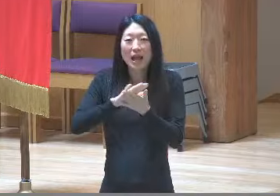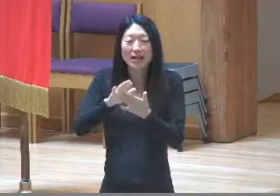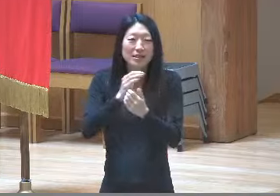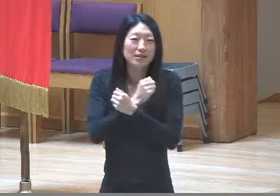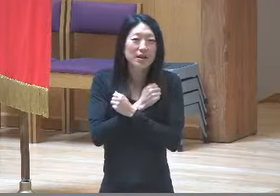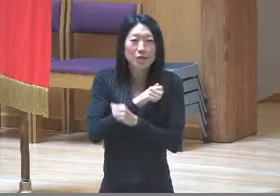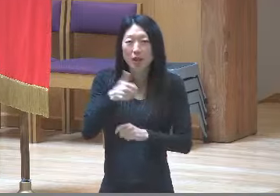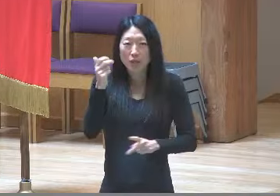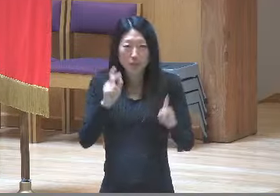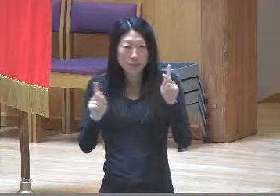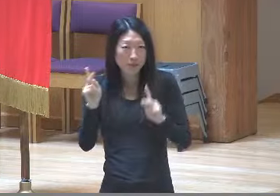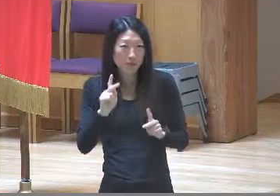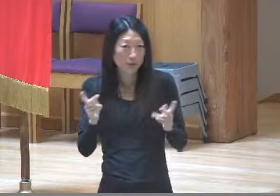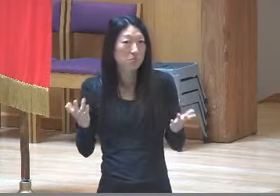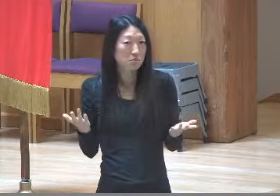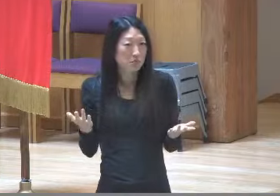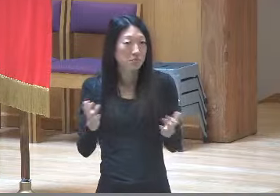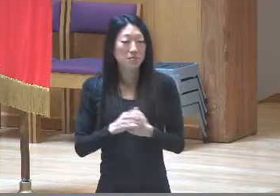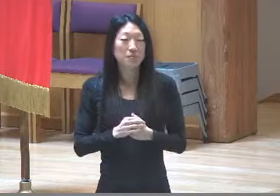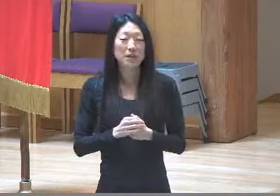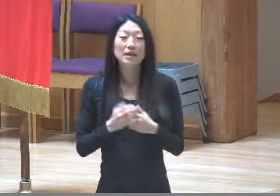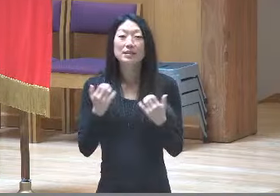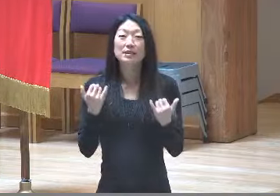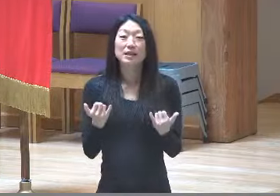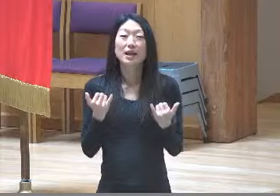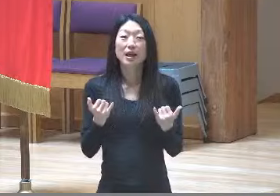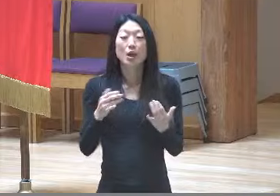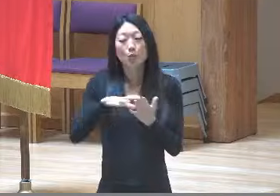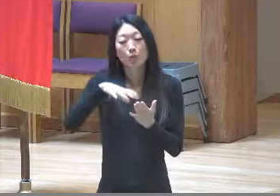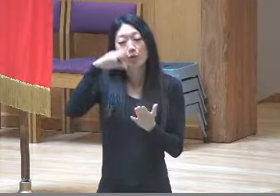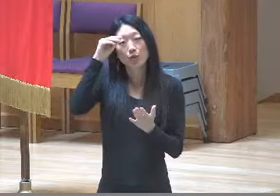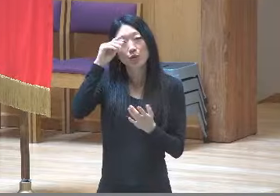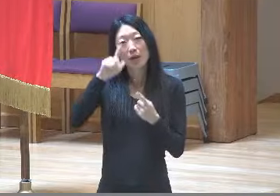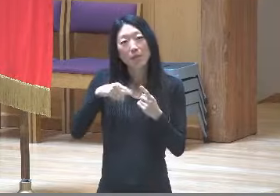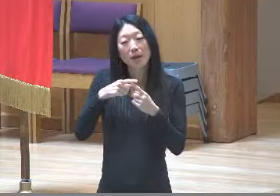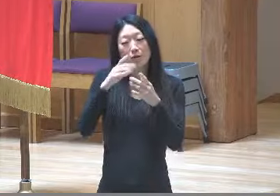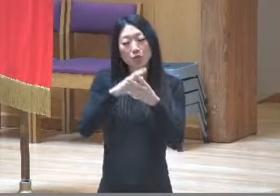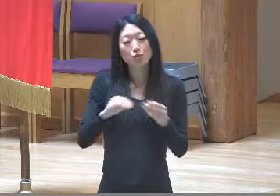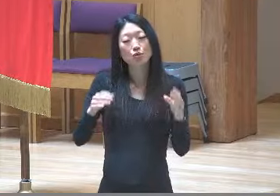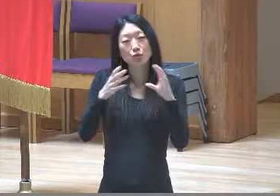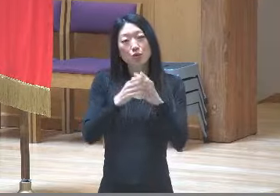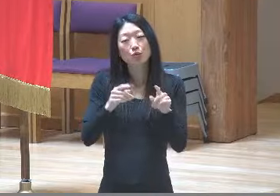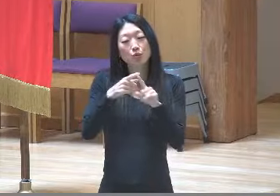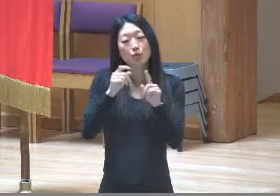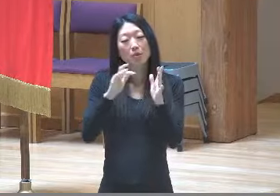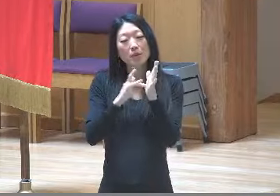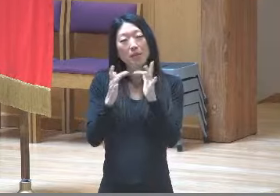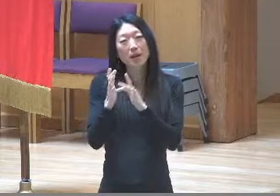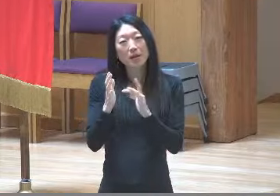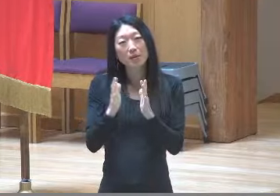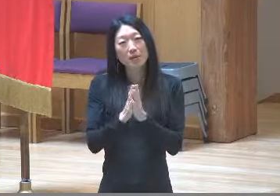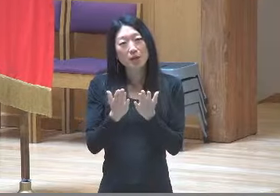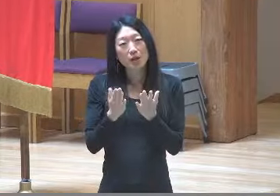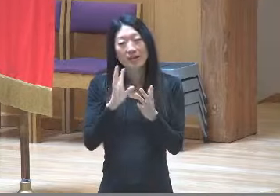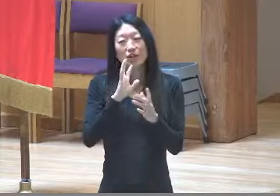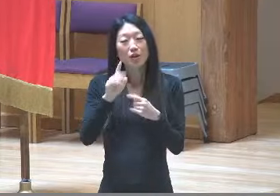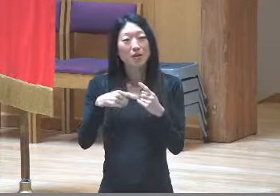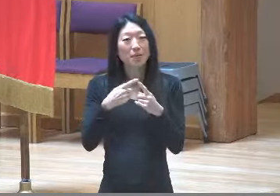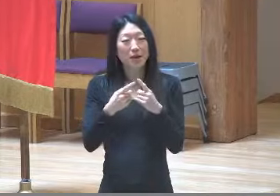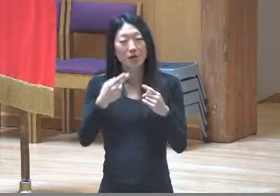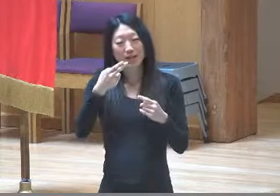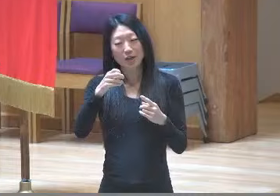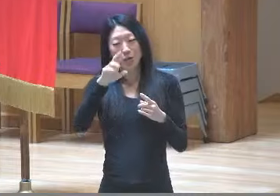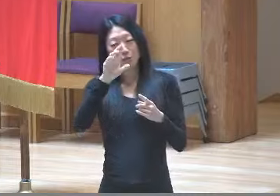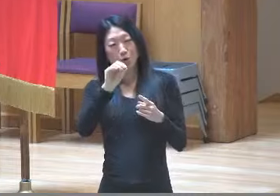with others, right? Today, we're learning about stories from the Bible that talk just about superheroes.